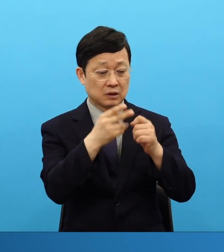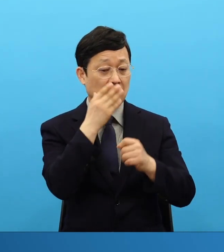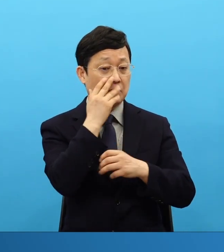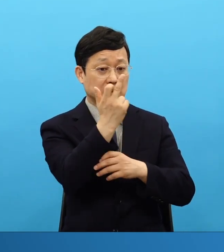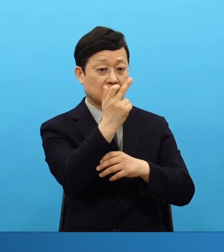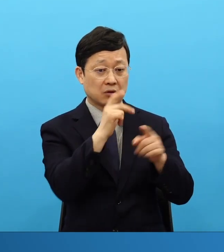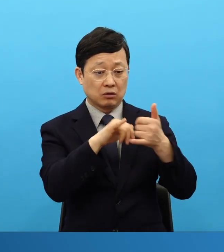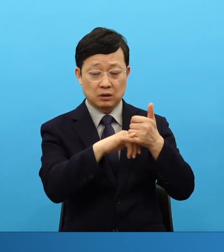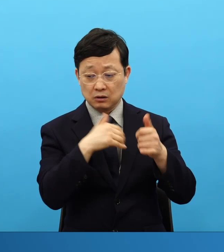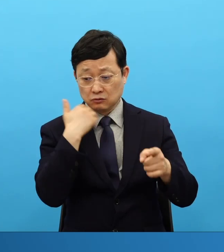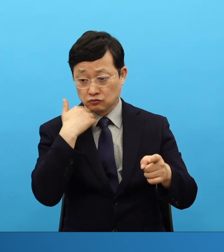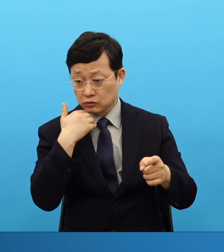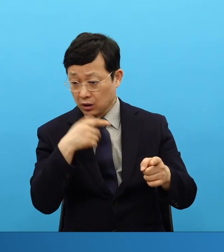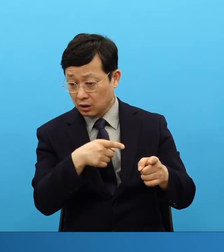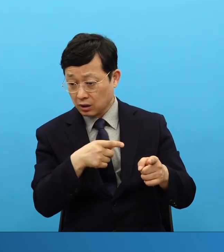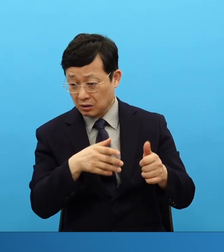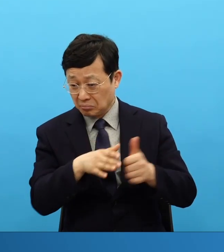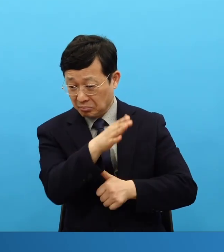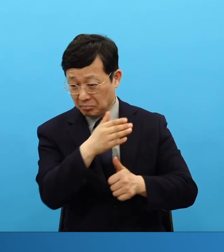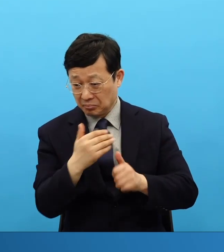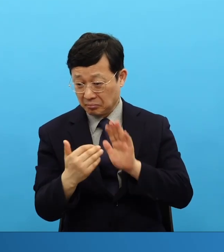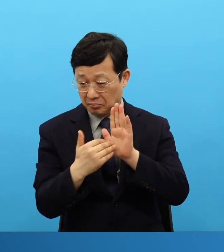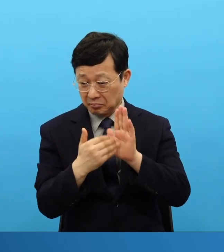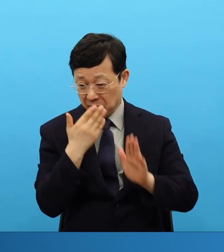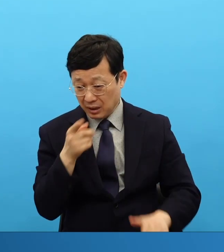covenant of the Mount of Olives?